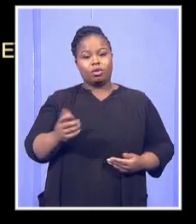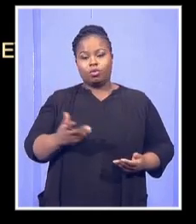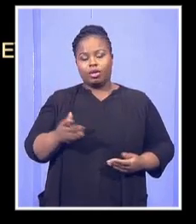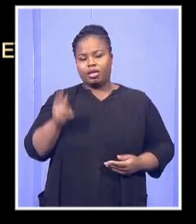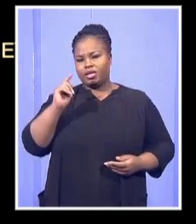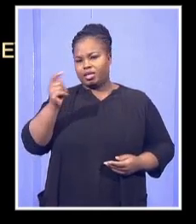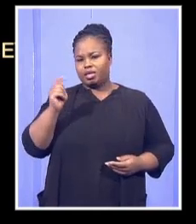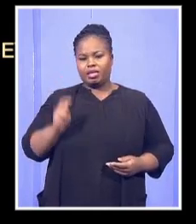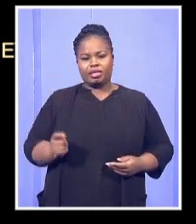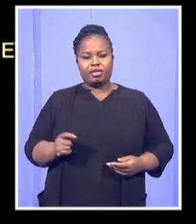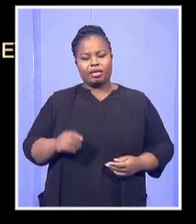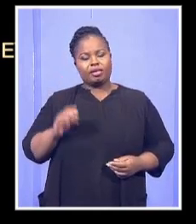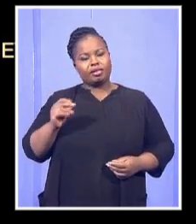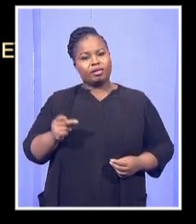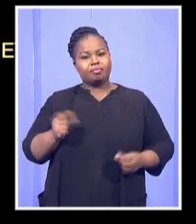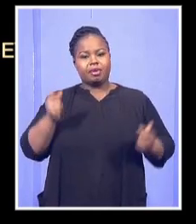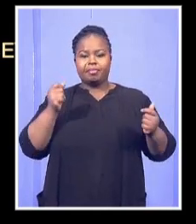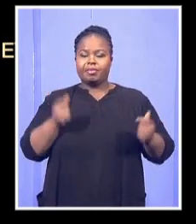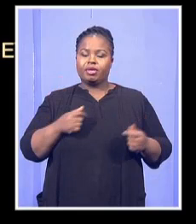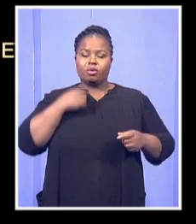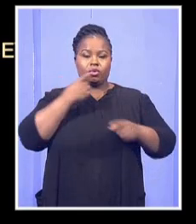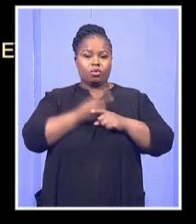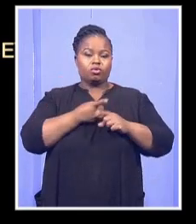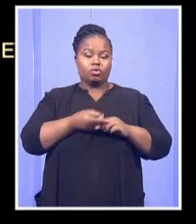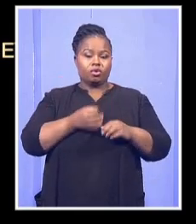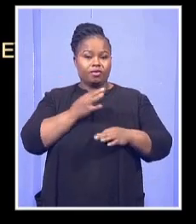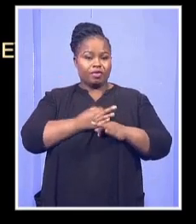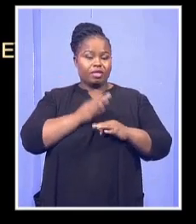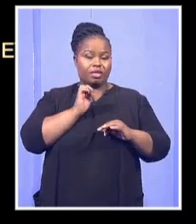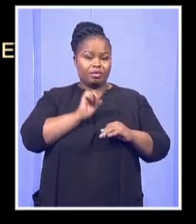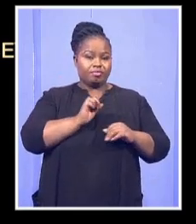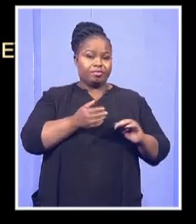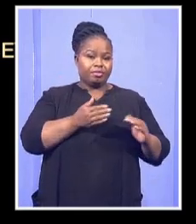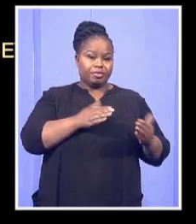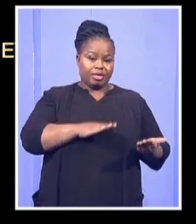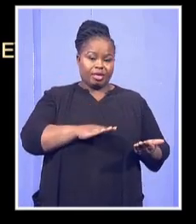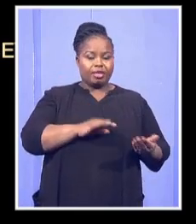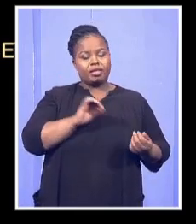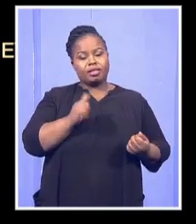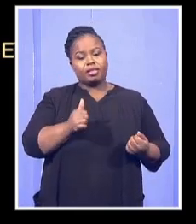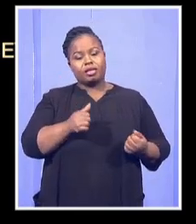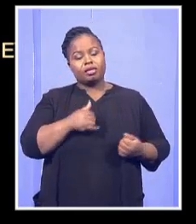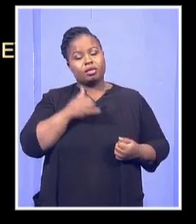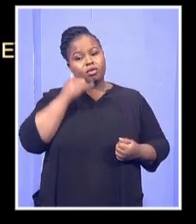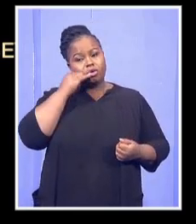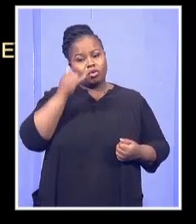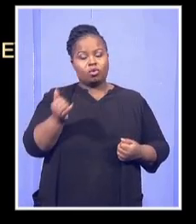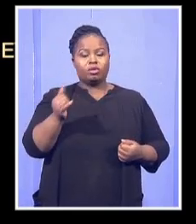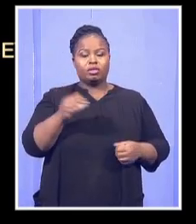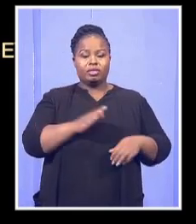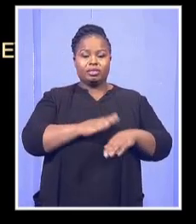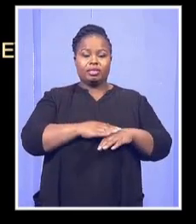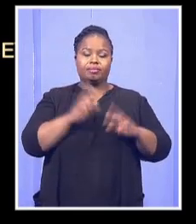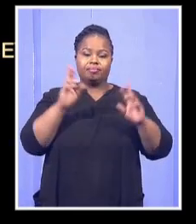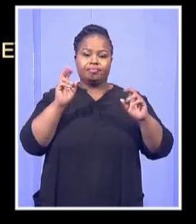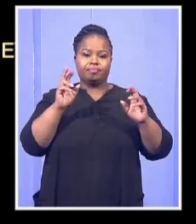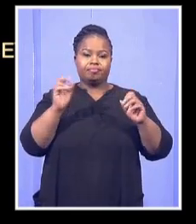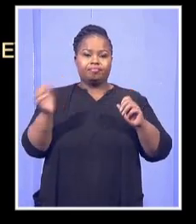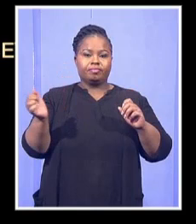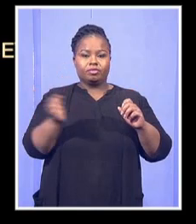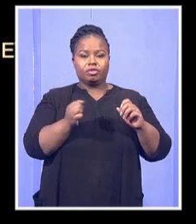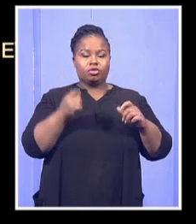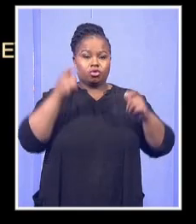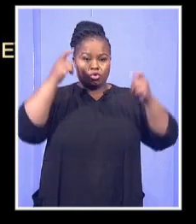But immediately, automatically, with the death of her father, she then is called, and her title then becomes Queen